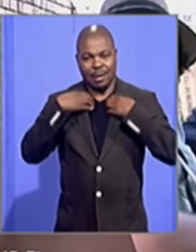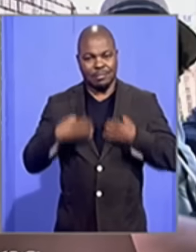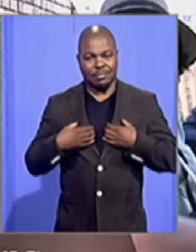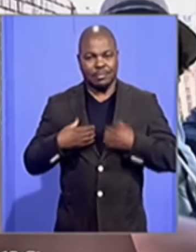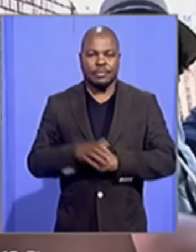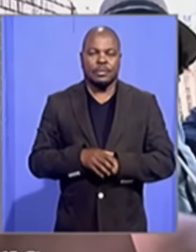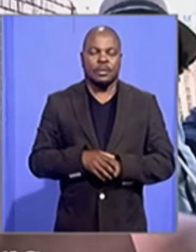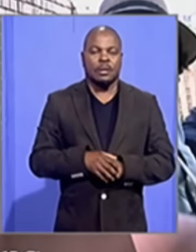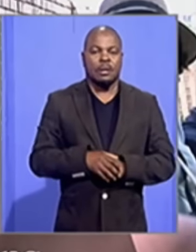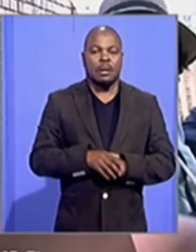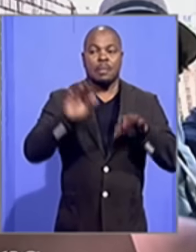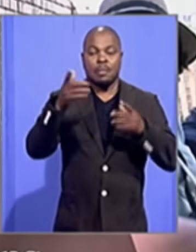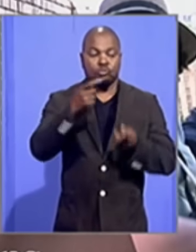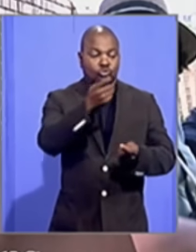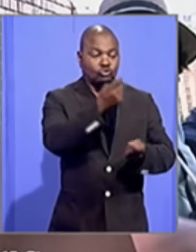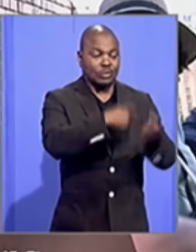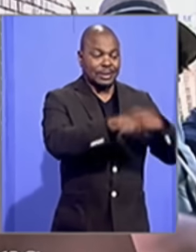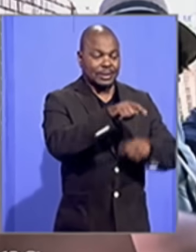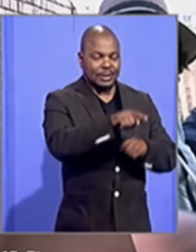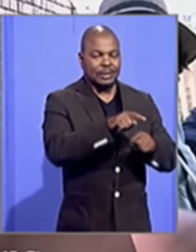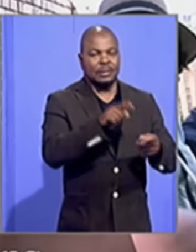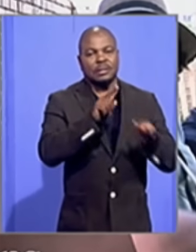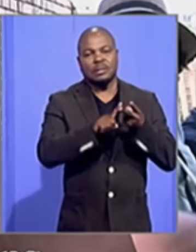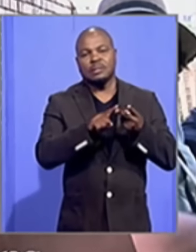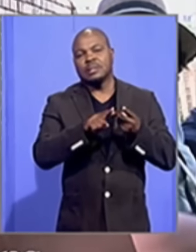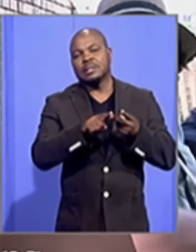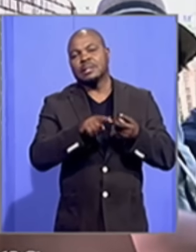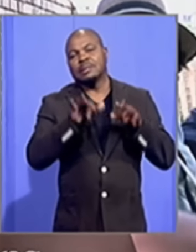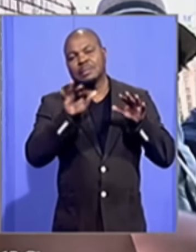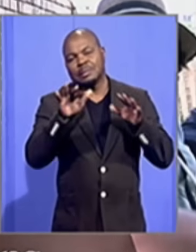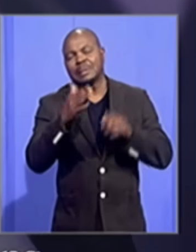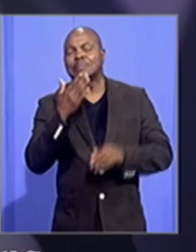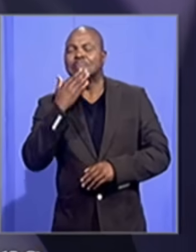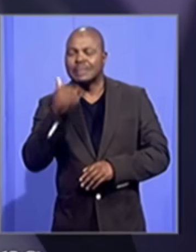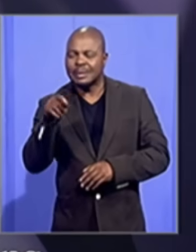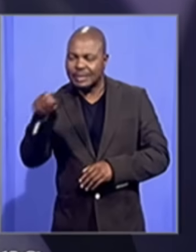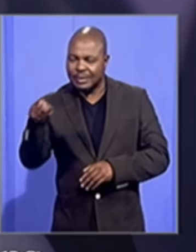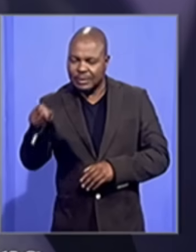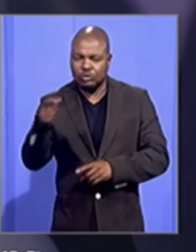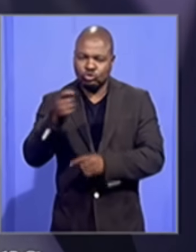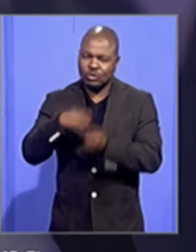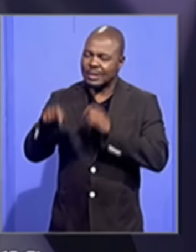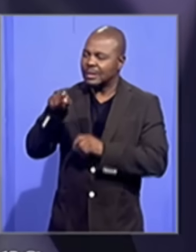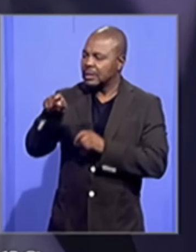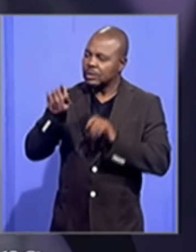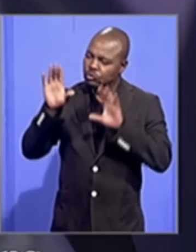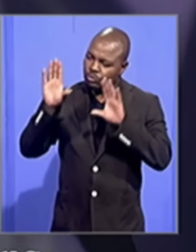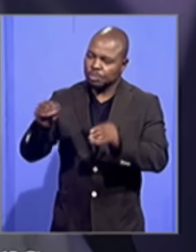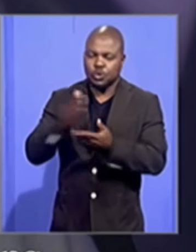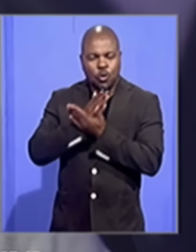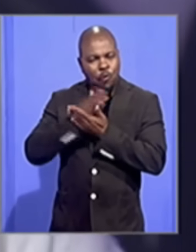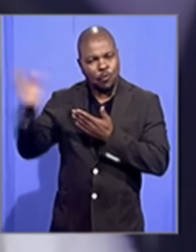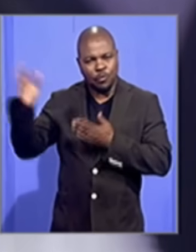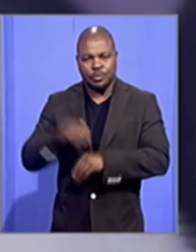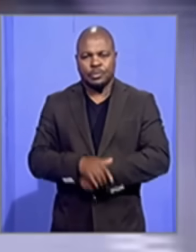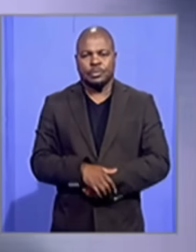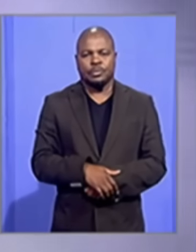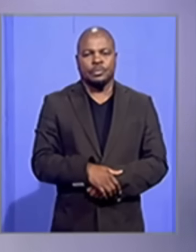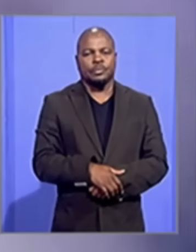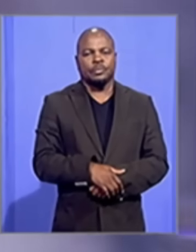direkisa ba rekisang di oka pipe batsadi, go pa ba ntshiwe. Setswana ga gau SABC